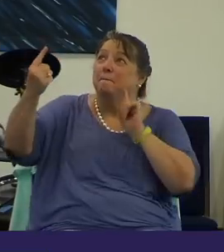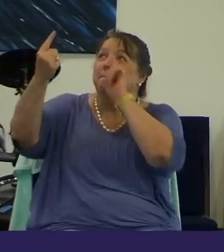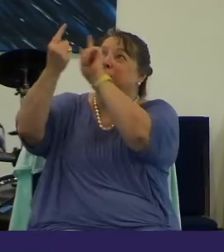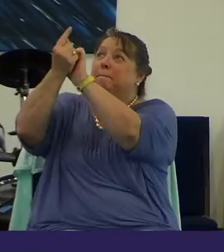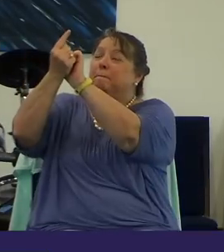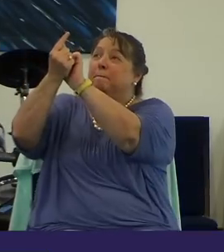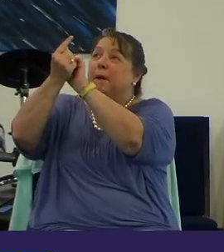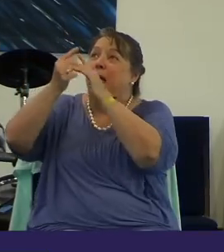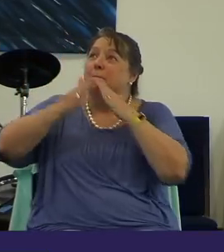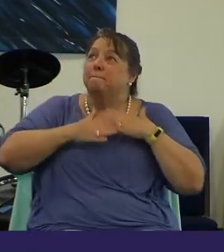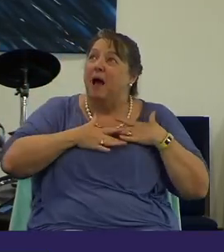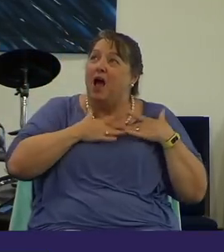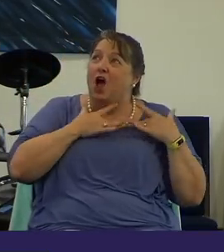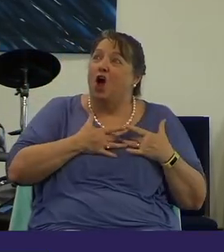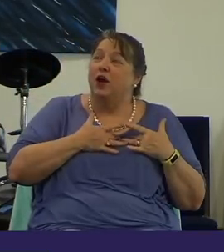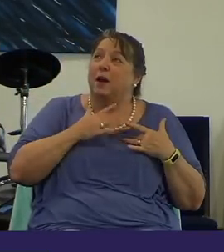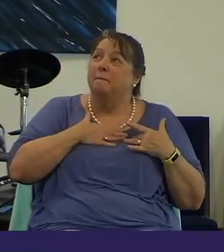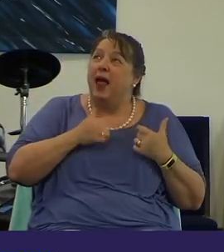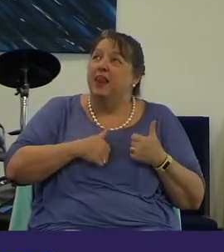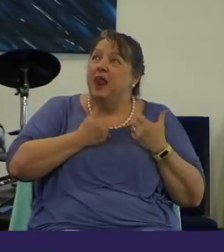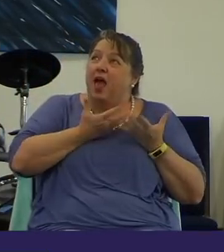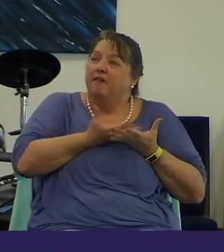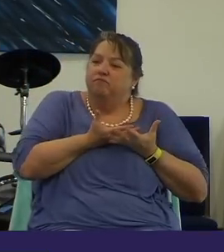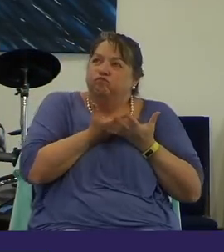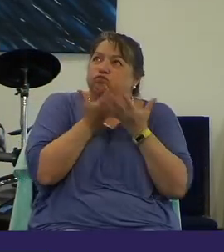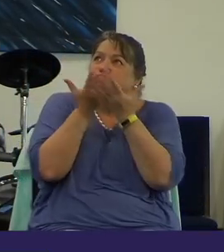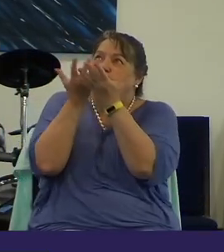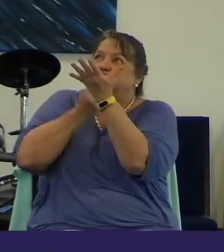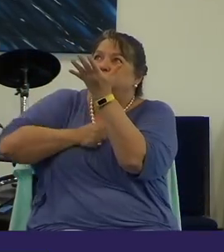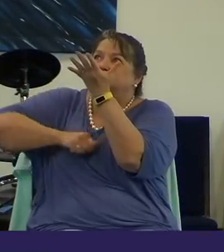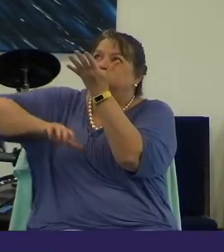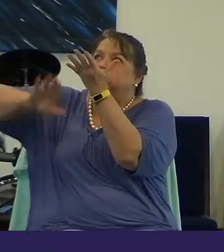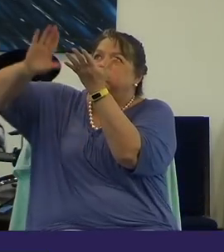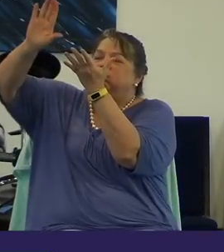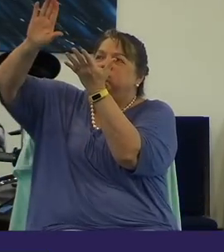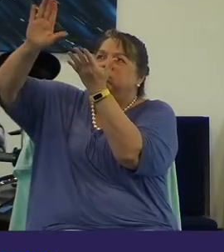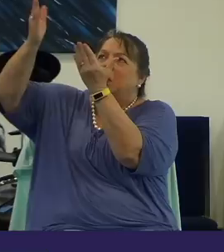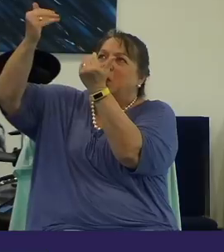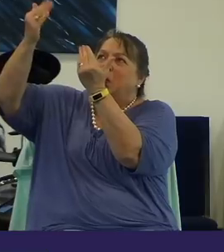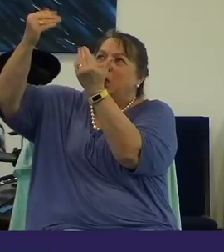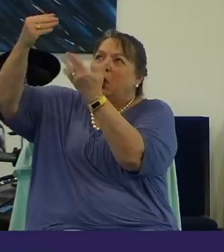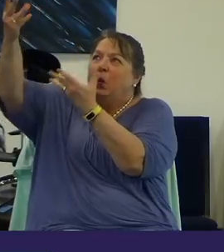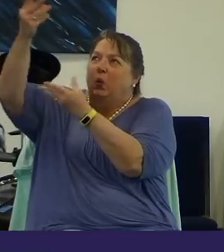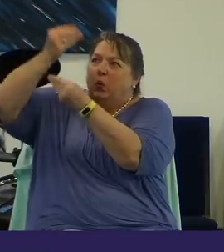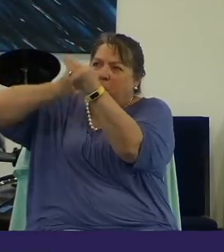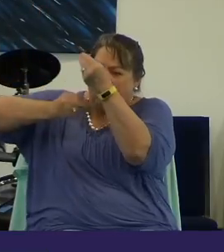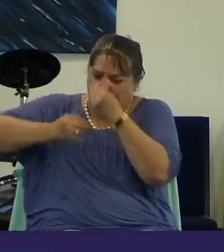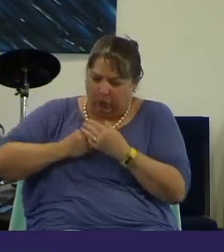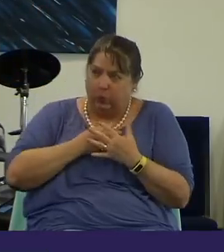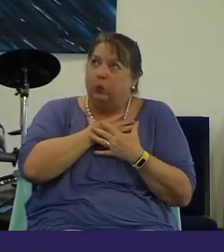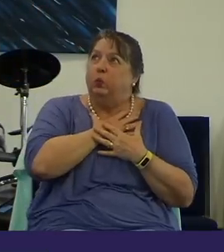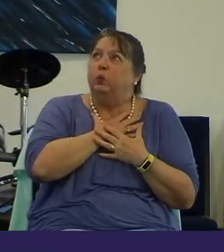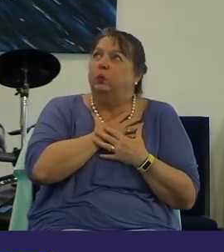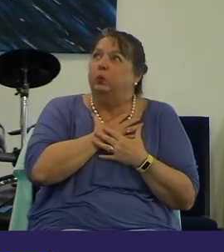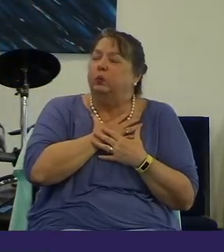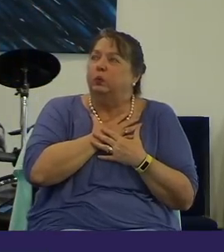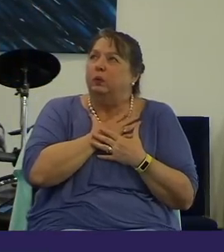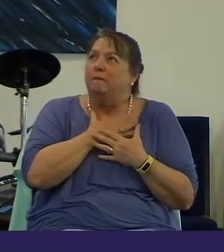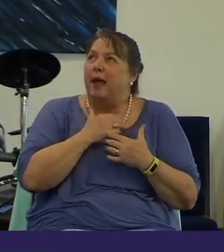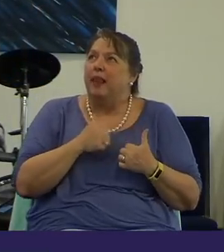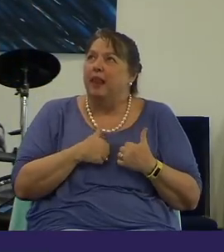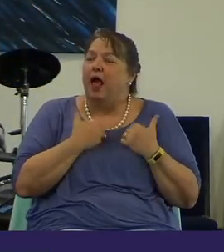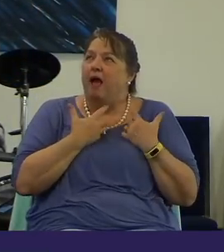I place my life in your hands. Bring your life inside of me and take my